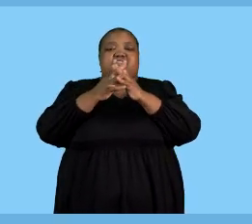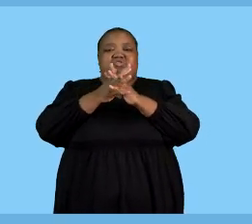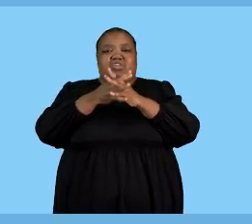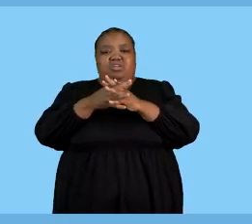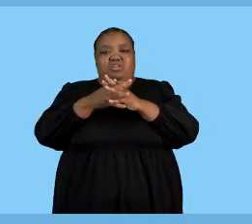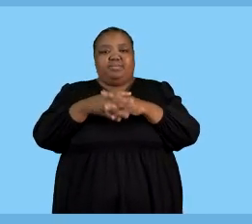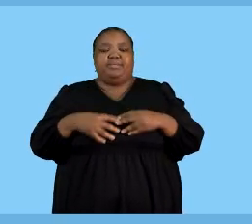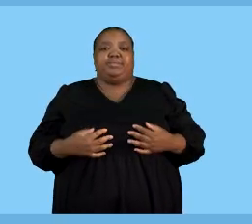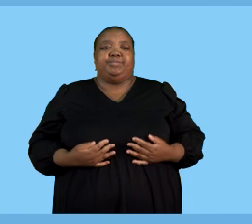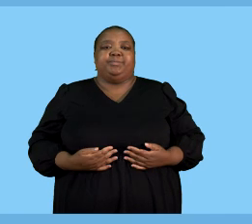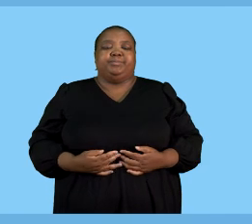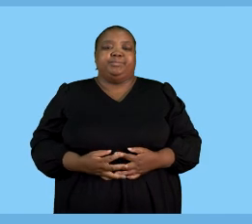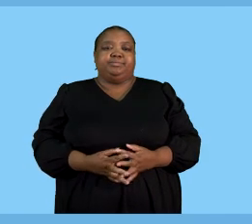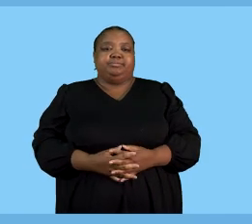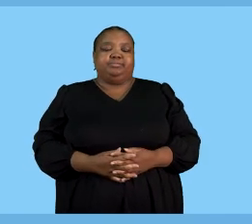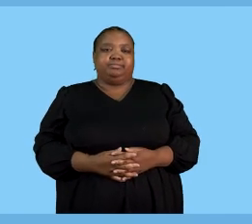mixture.